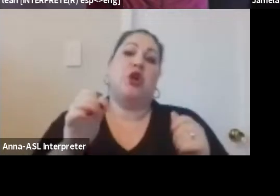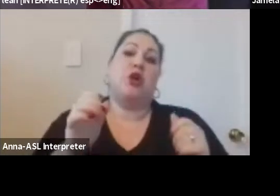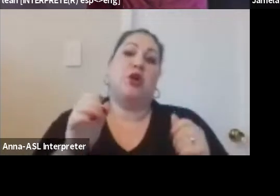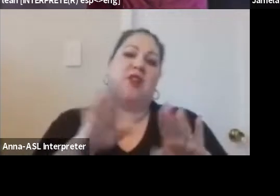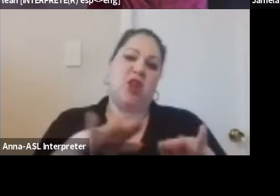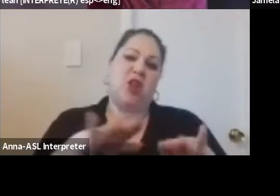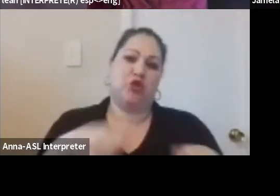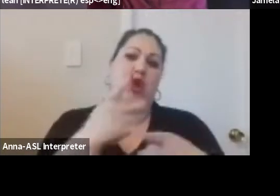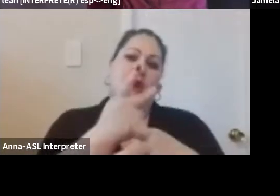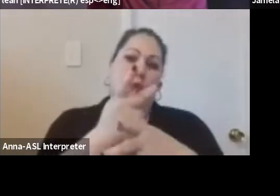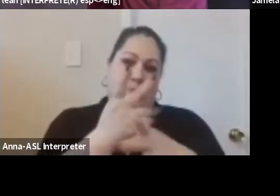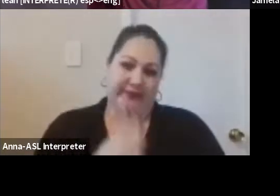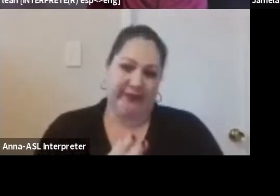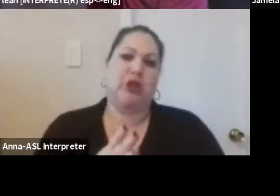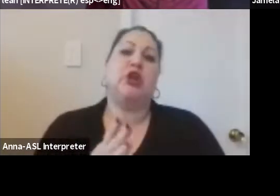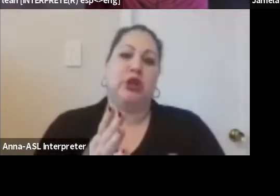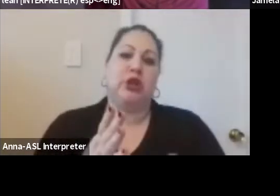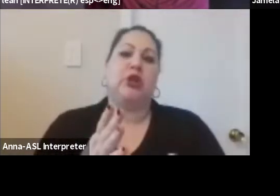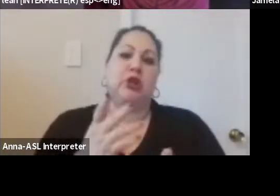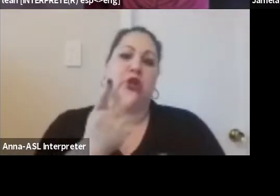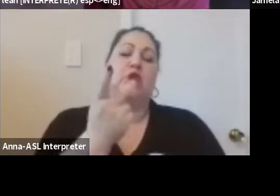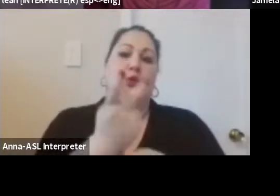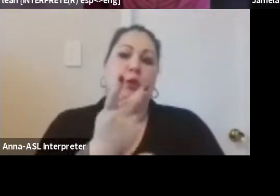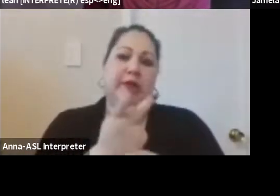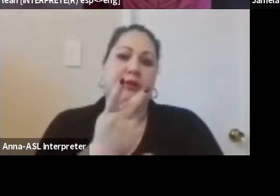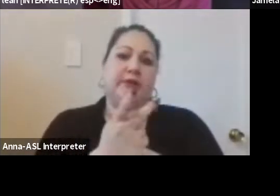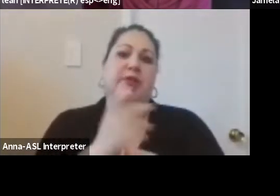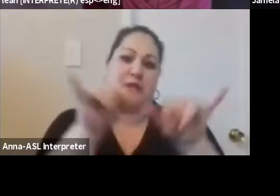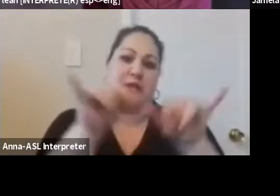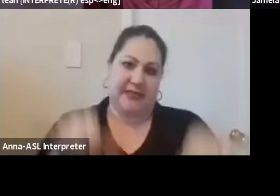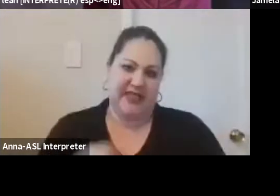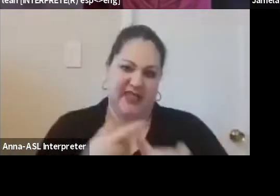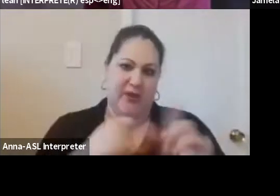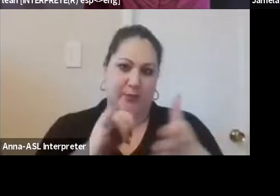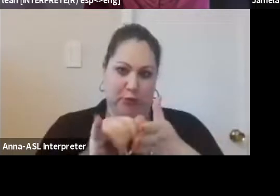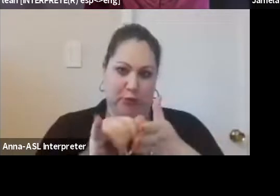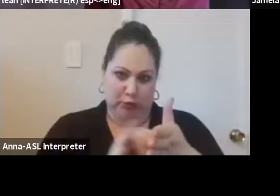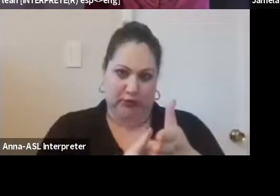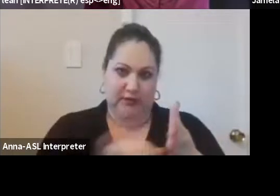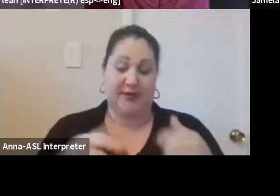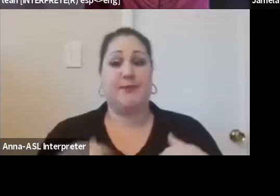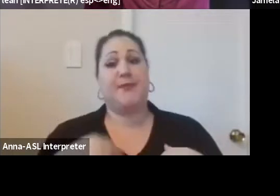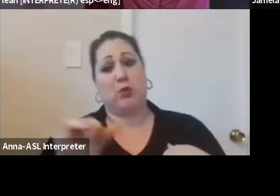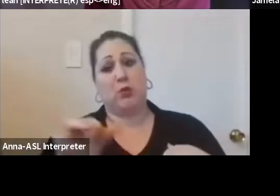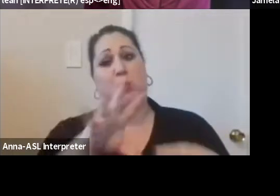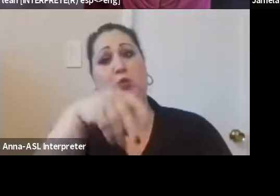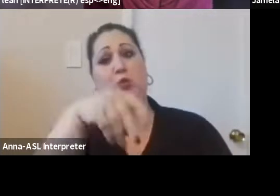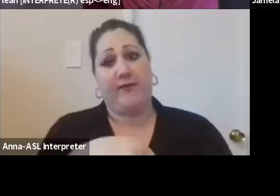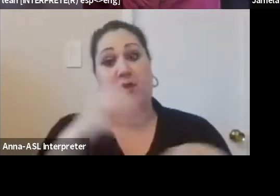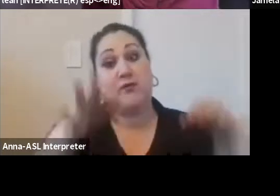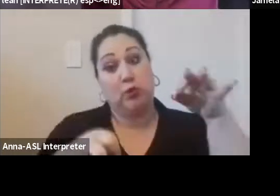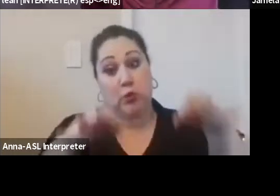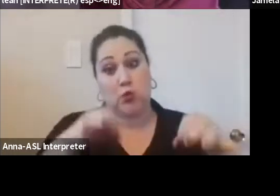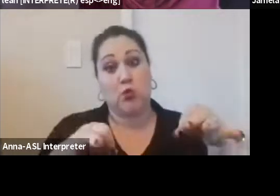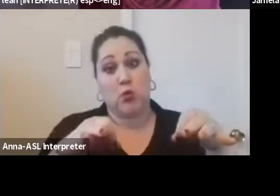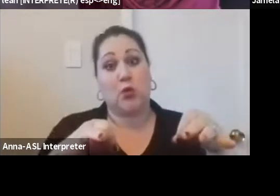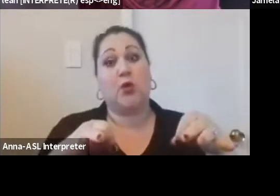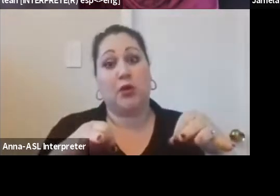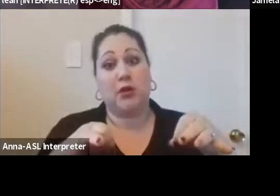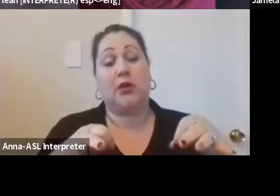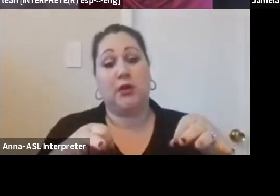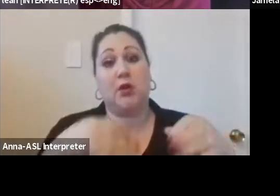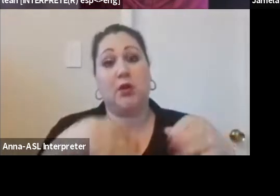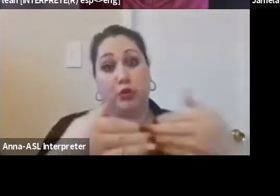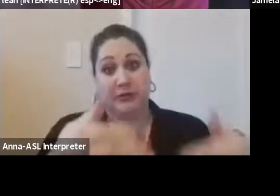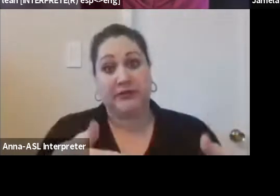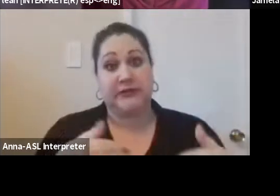City. I'm also the named plaintiff in the class action lawsuit Nicholson versus Williams, which happened